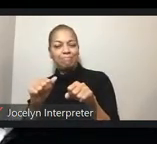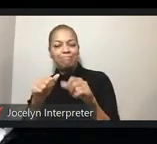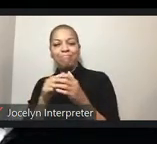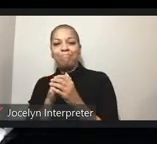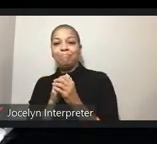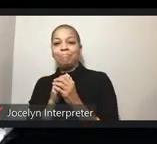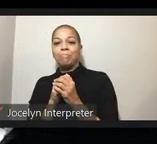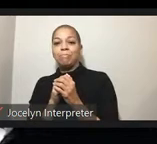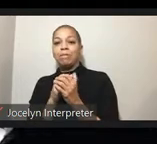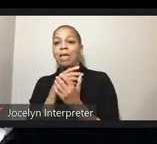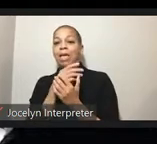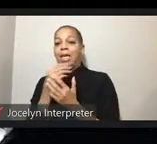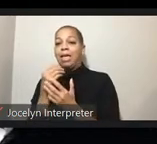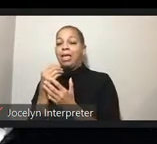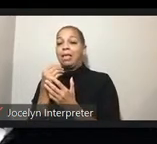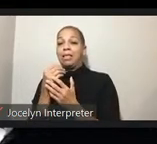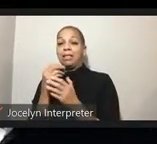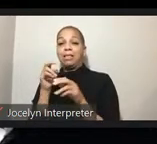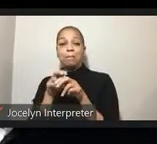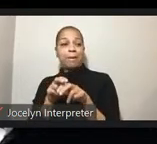And for the panelists,